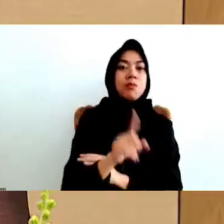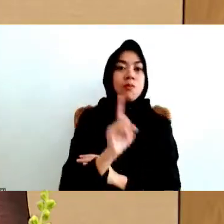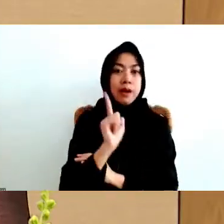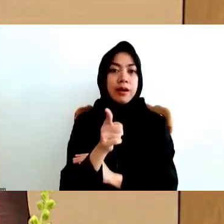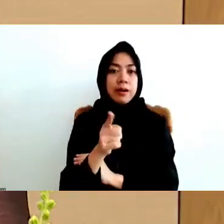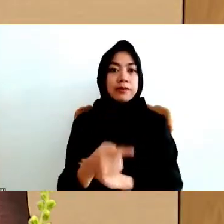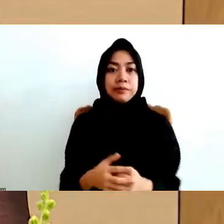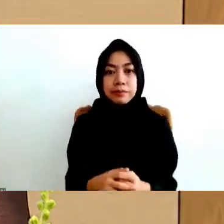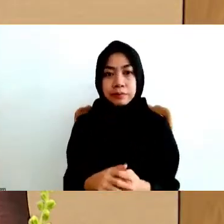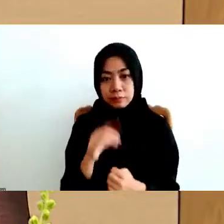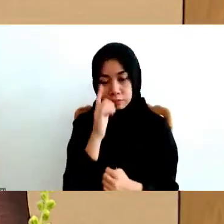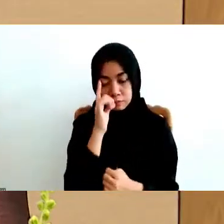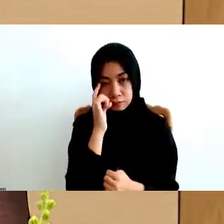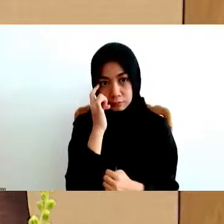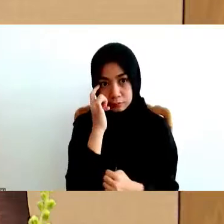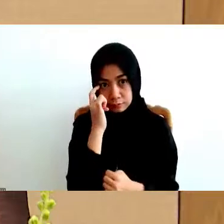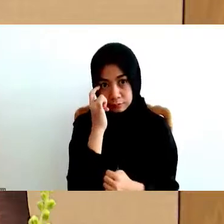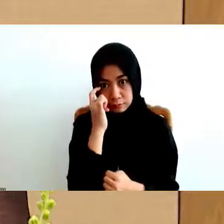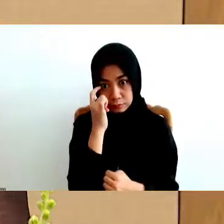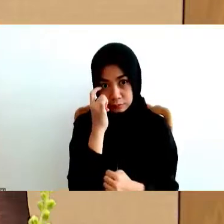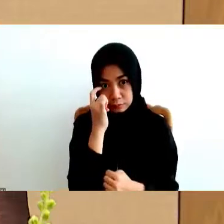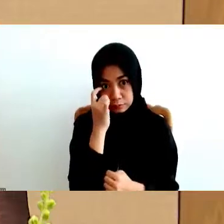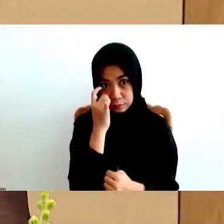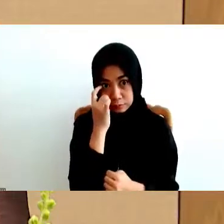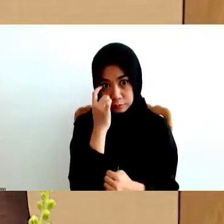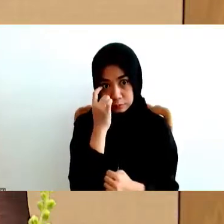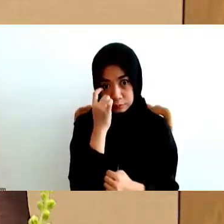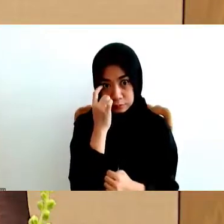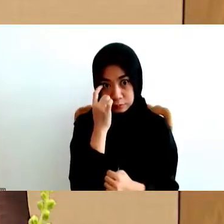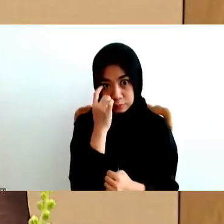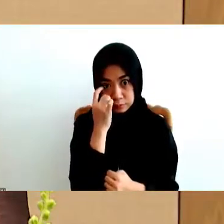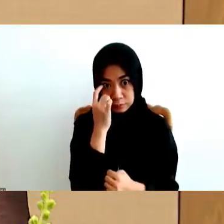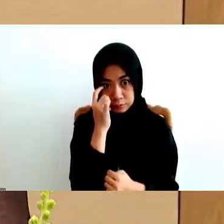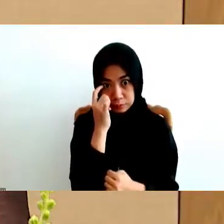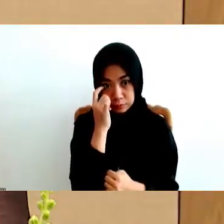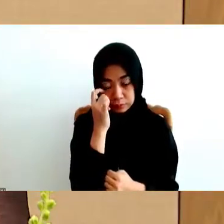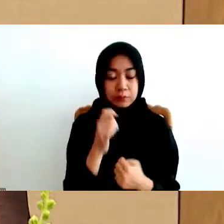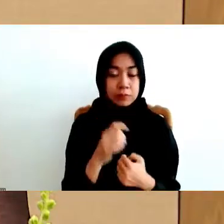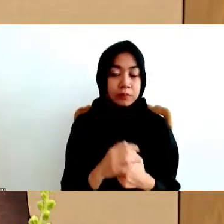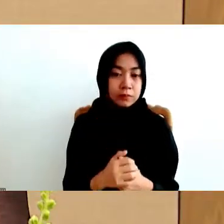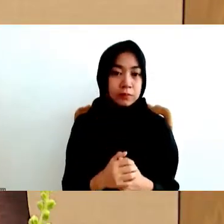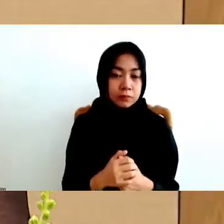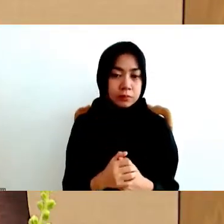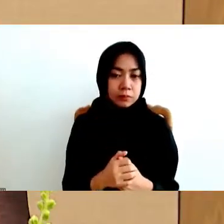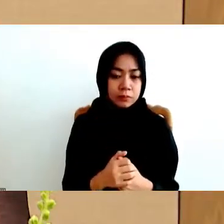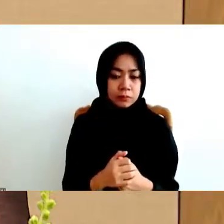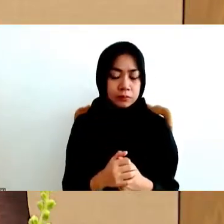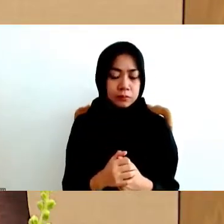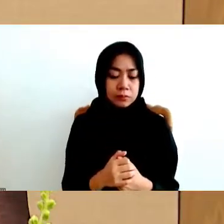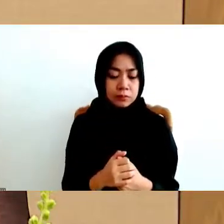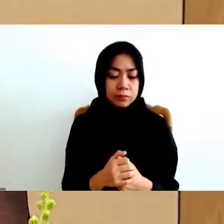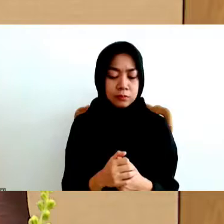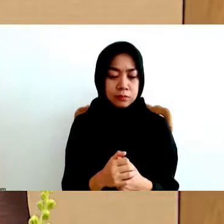knowing that this pandemic actually generate a challenge and then a pressure to the